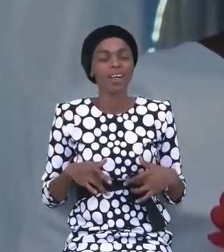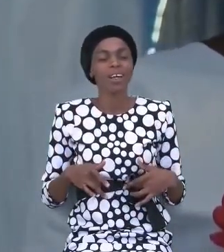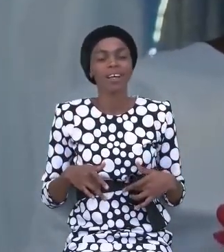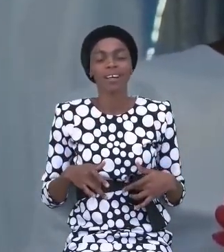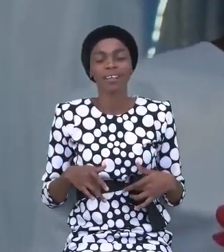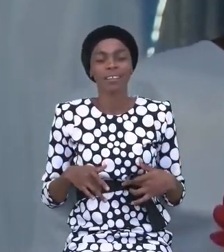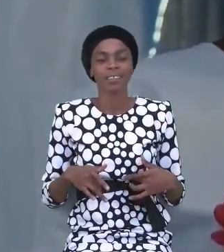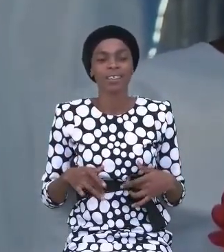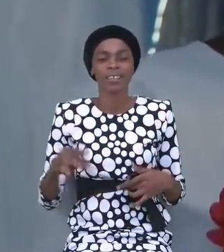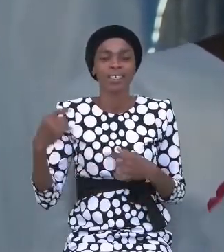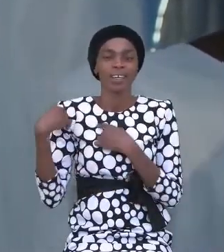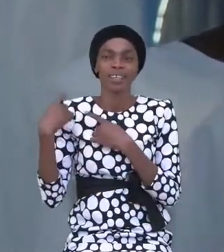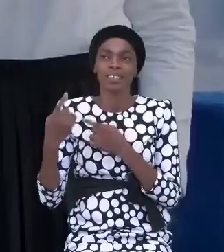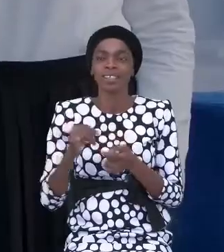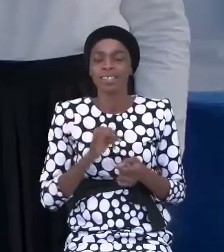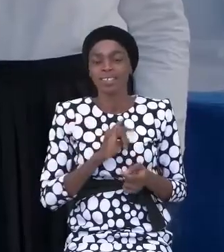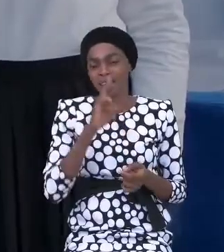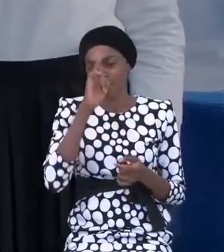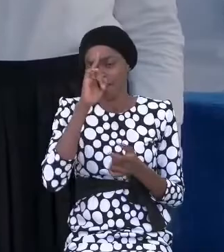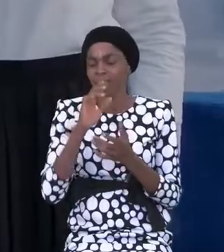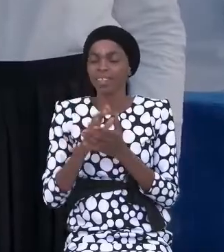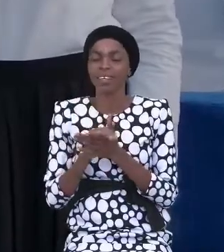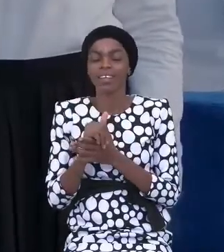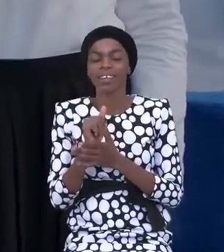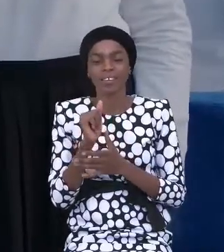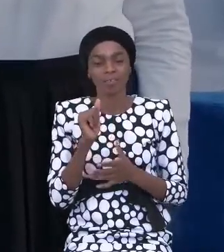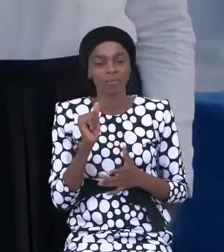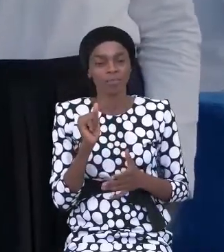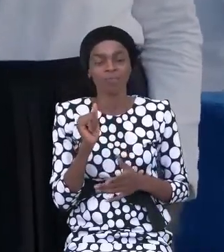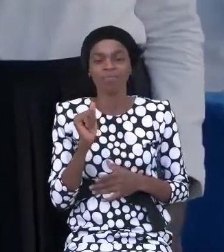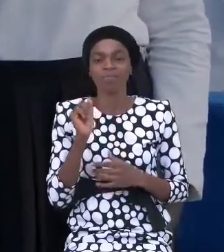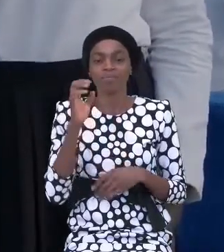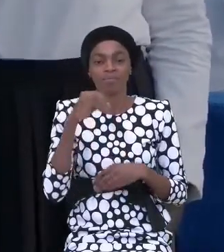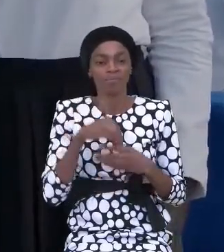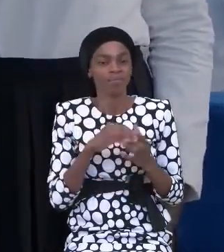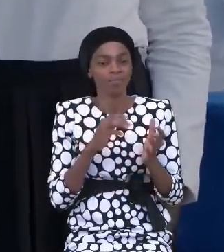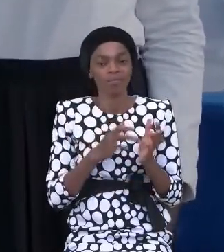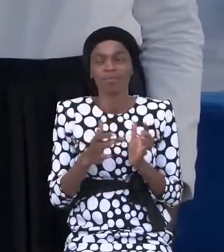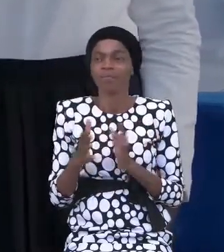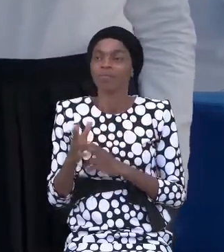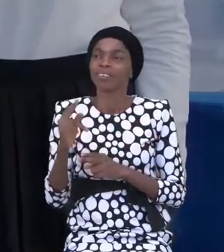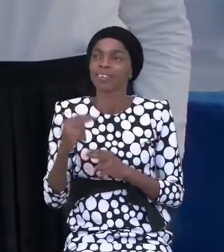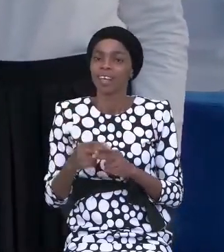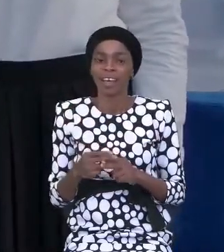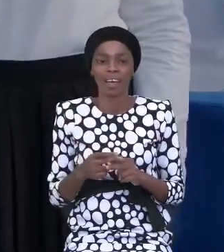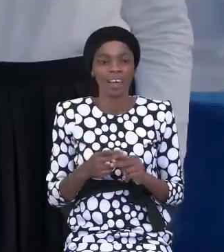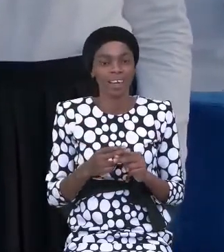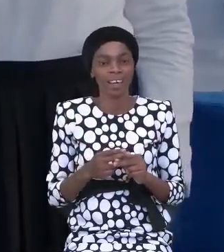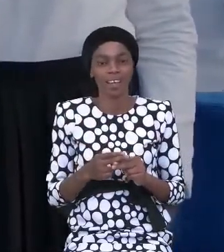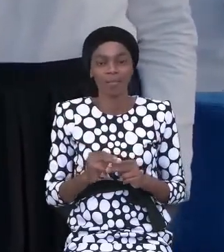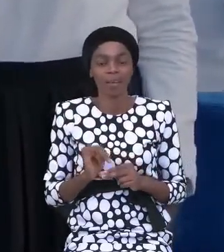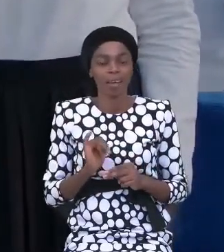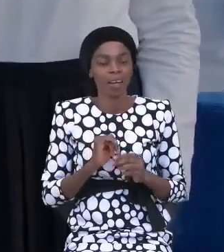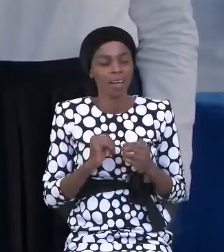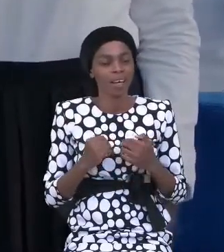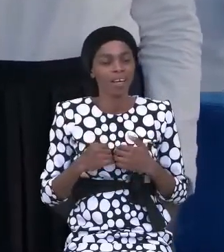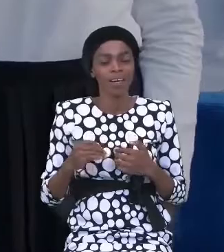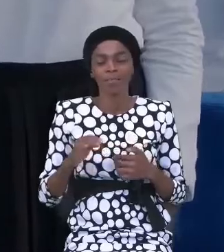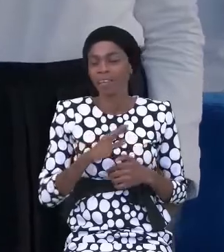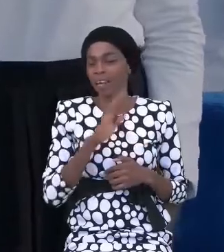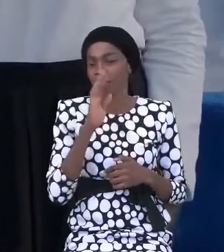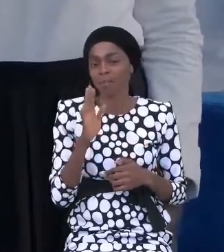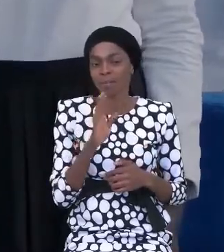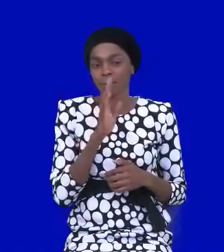disappointed since I believe. Since I believe in Jesus' name, I